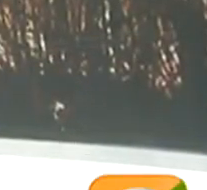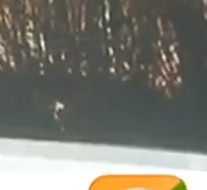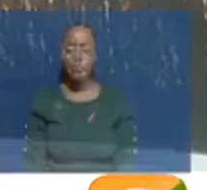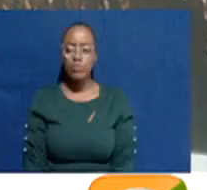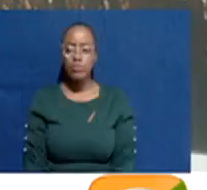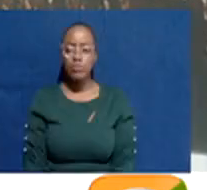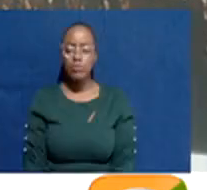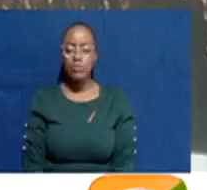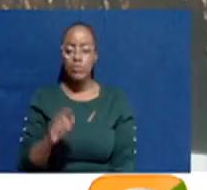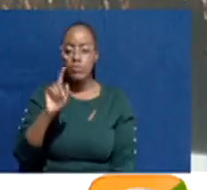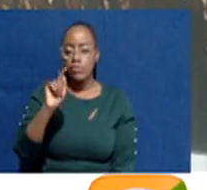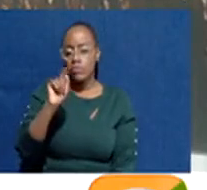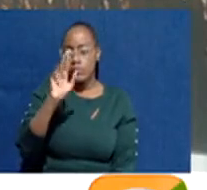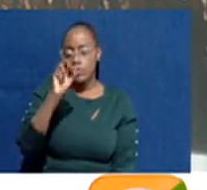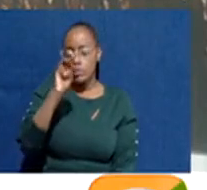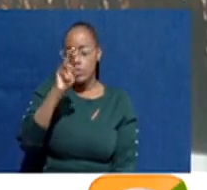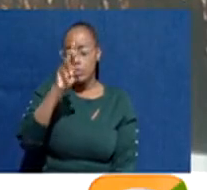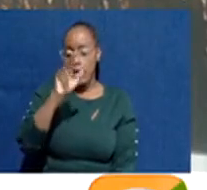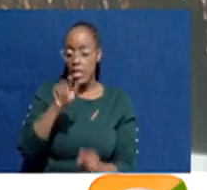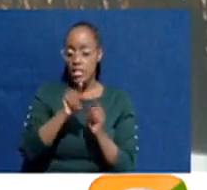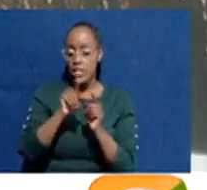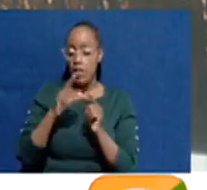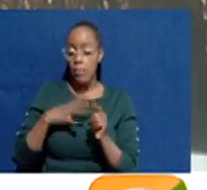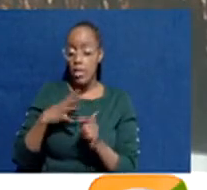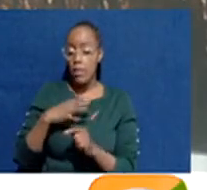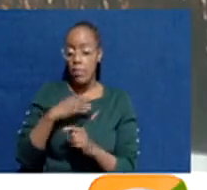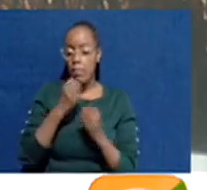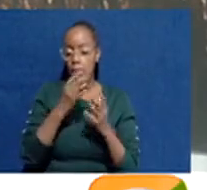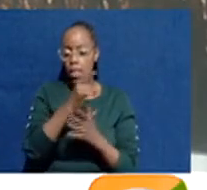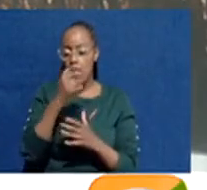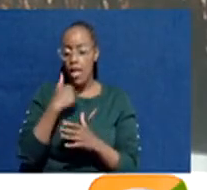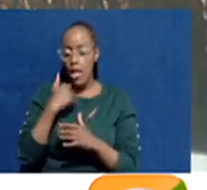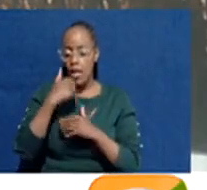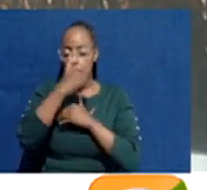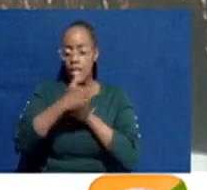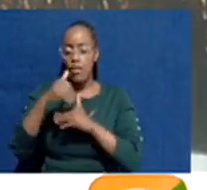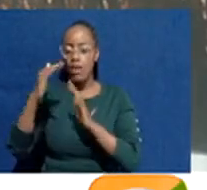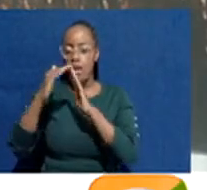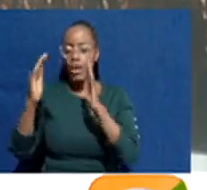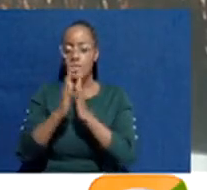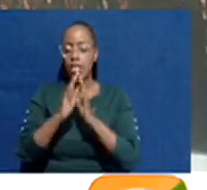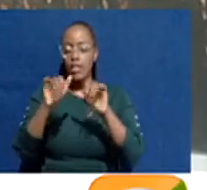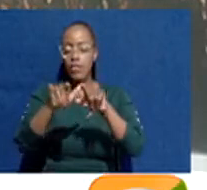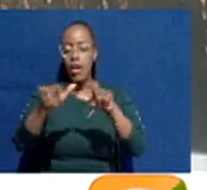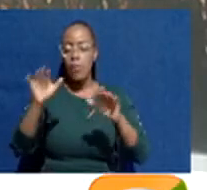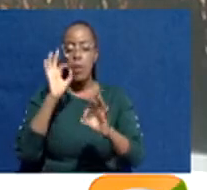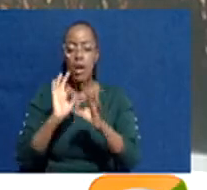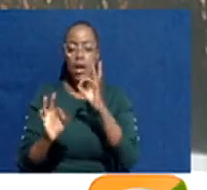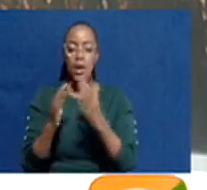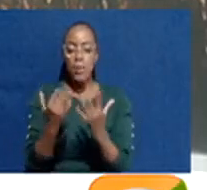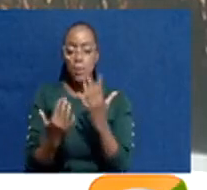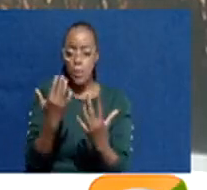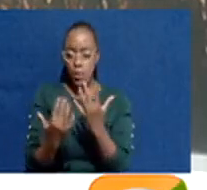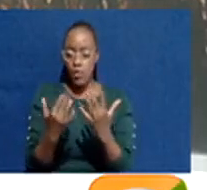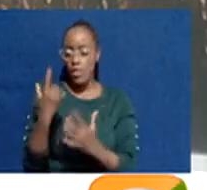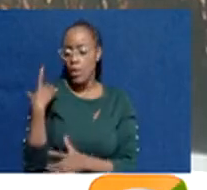Transmara. An unknown number of people sustained serious injuries after houses and farmlands were torched. This is